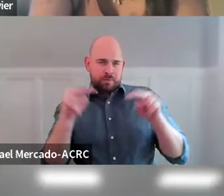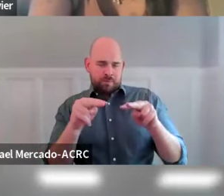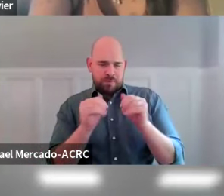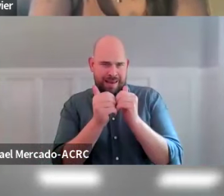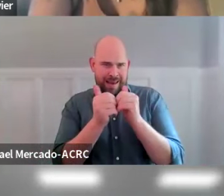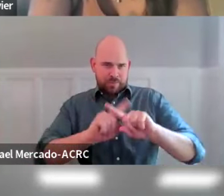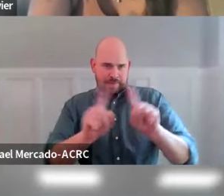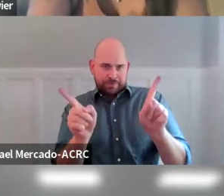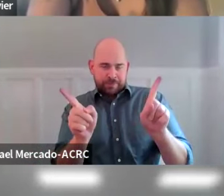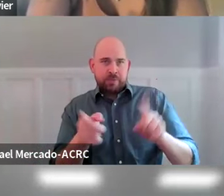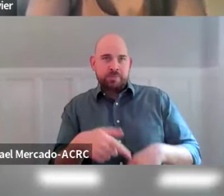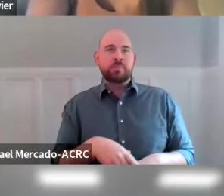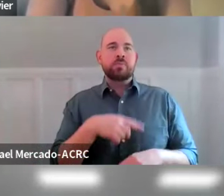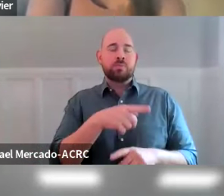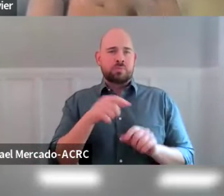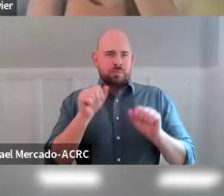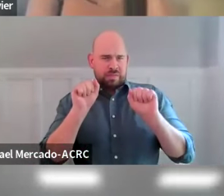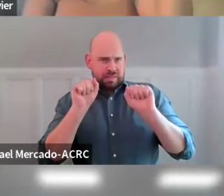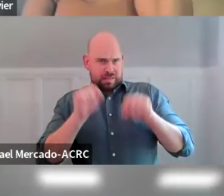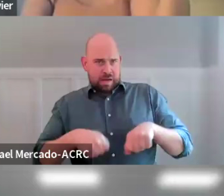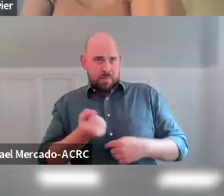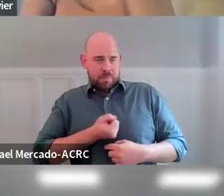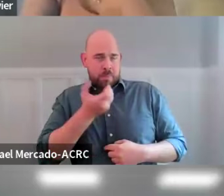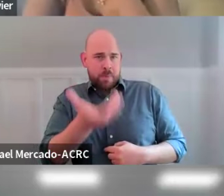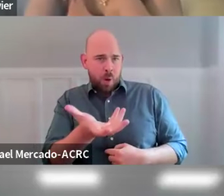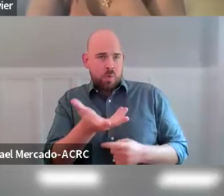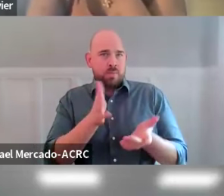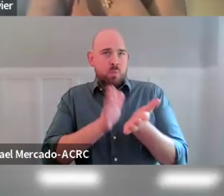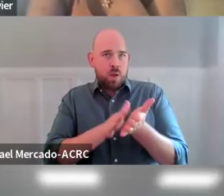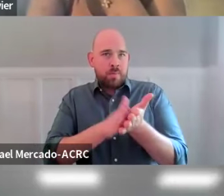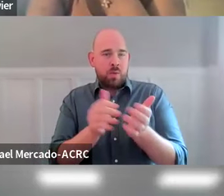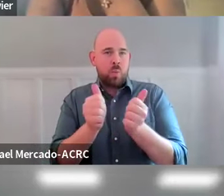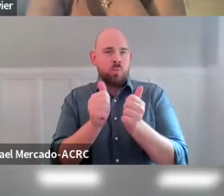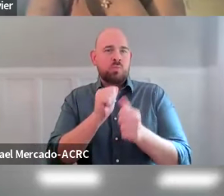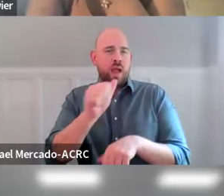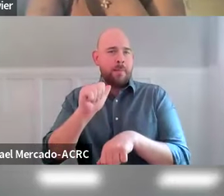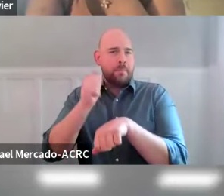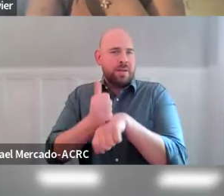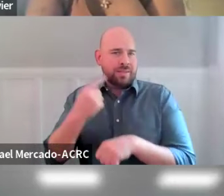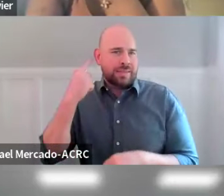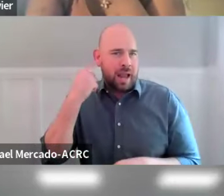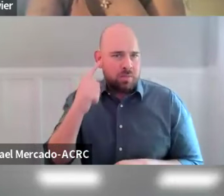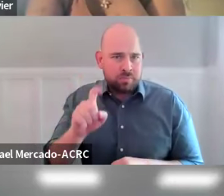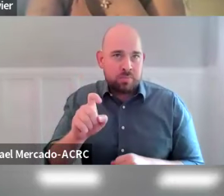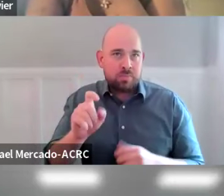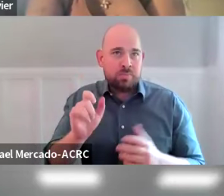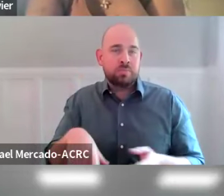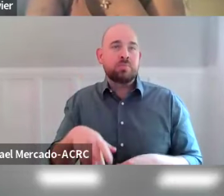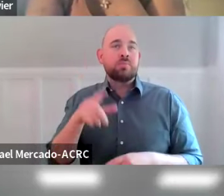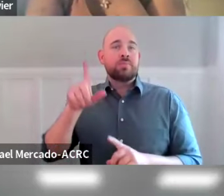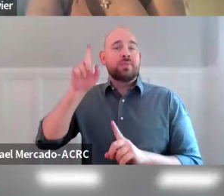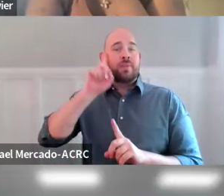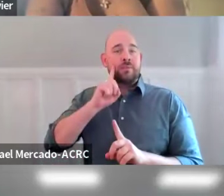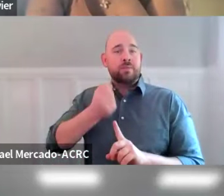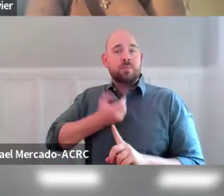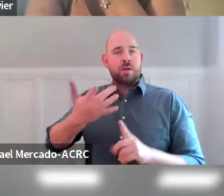So now we're going to talk a little bit about the difference between a hearing perspective of poetry and deaf poetry. So can poetry